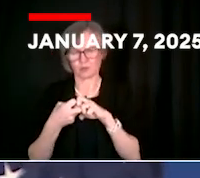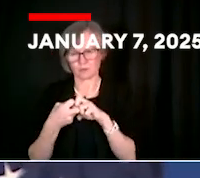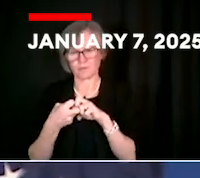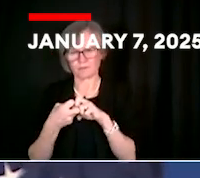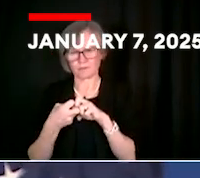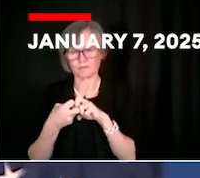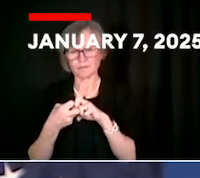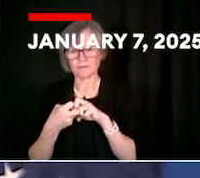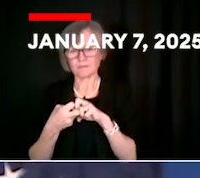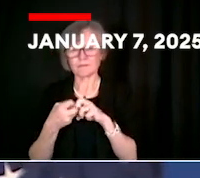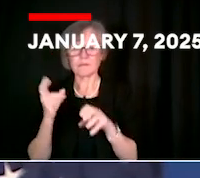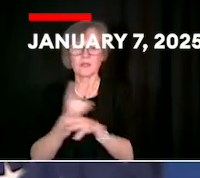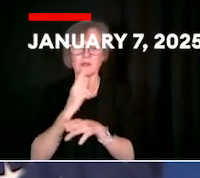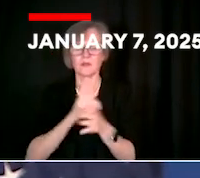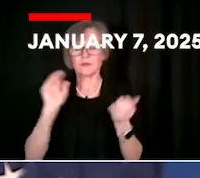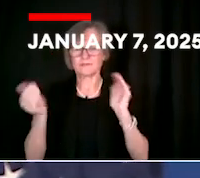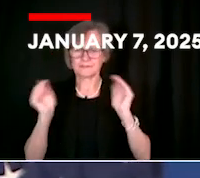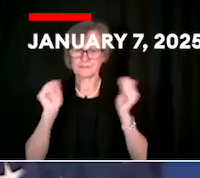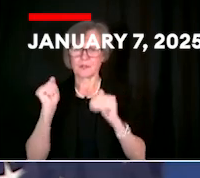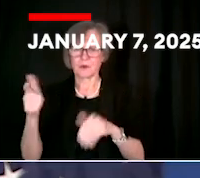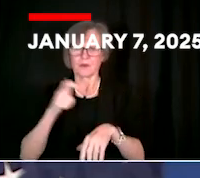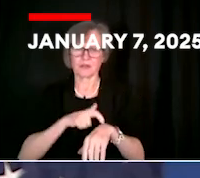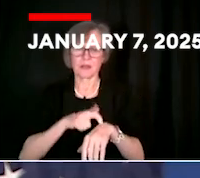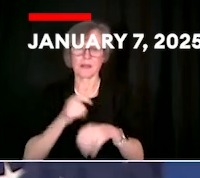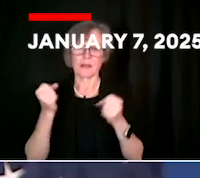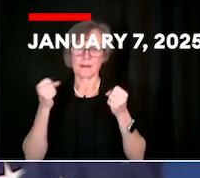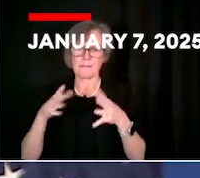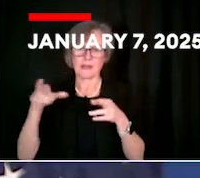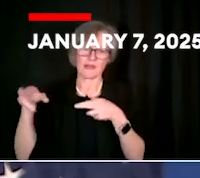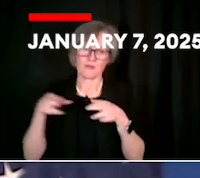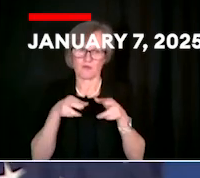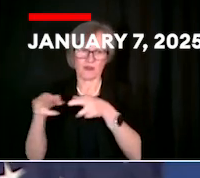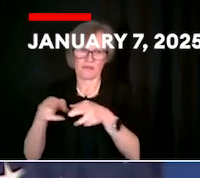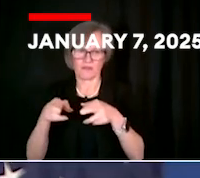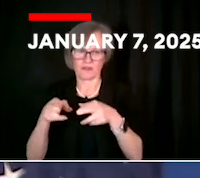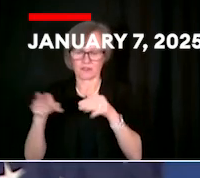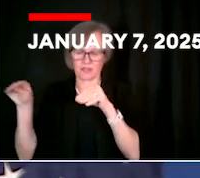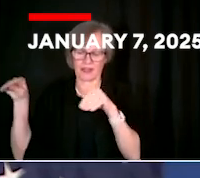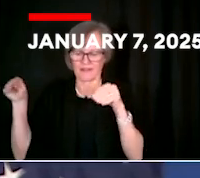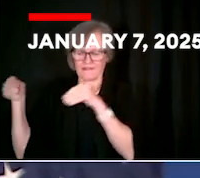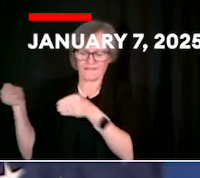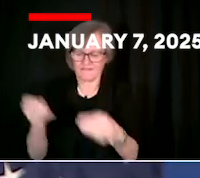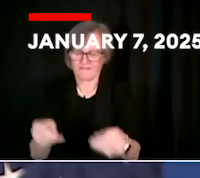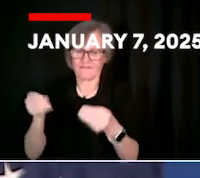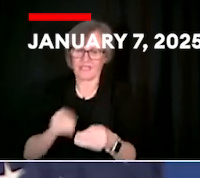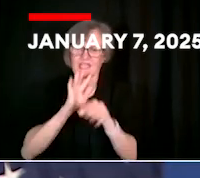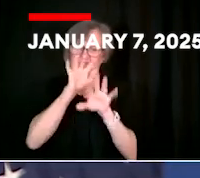I use the analogy all the time that there are many rivers that feed the sea of something. That's the same thing here.